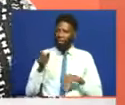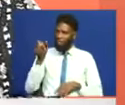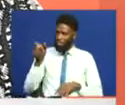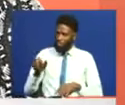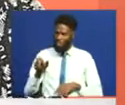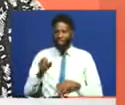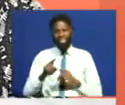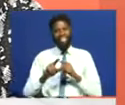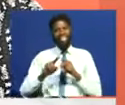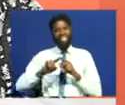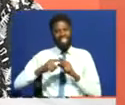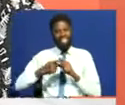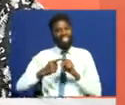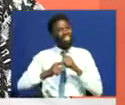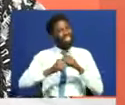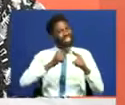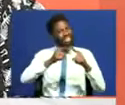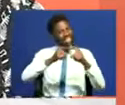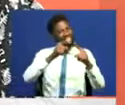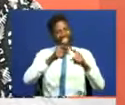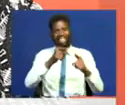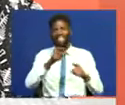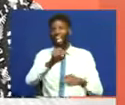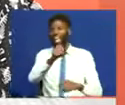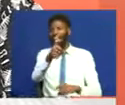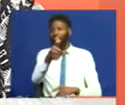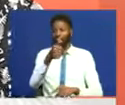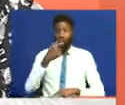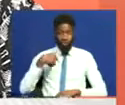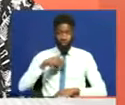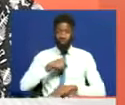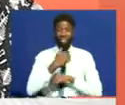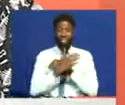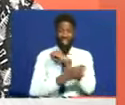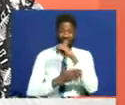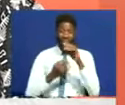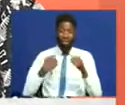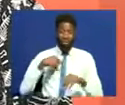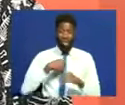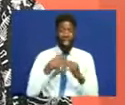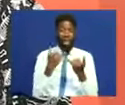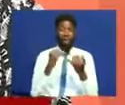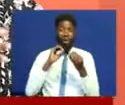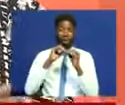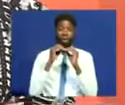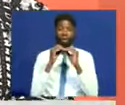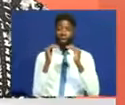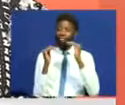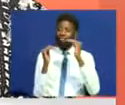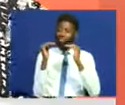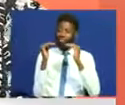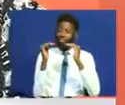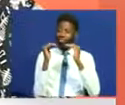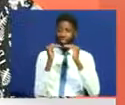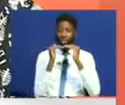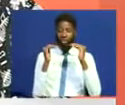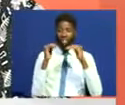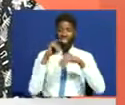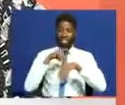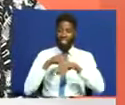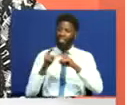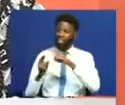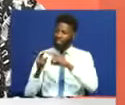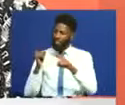we, as a country, when you look at our statistics, we are generally at an even number. So when one part of the nation is killing the